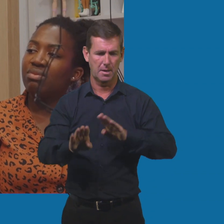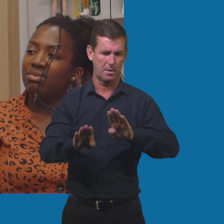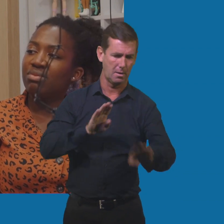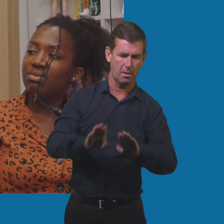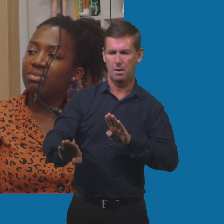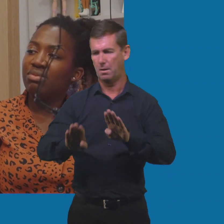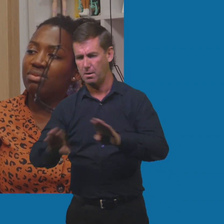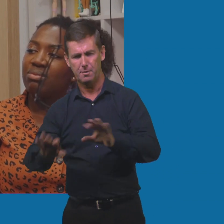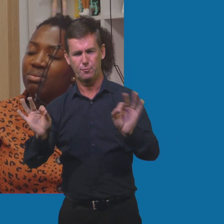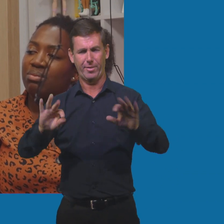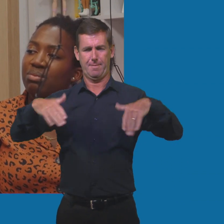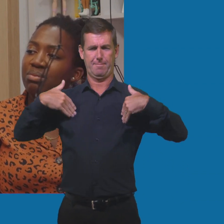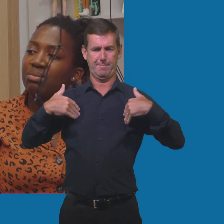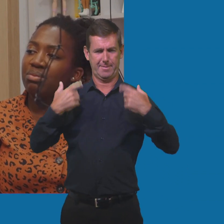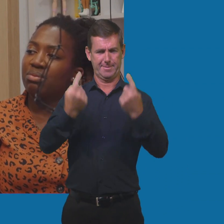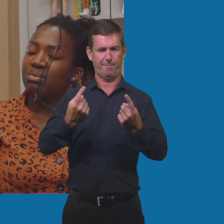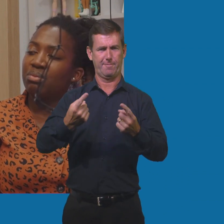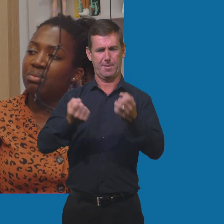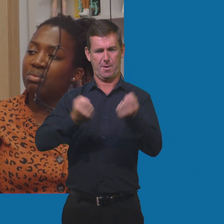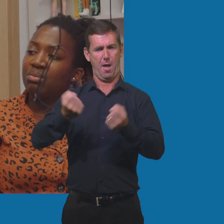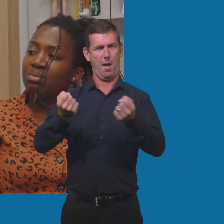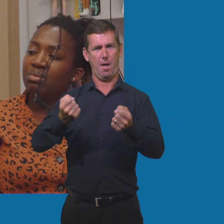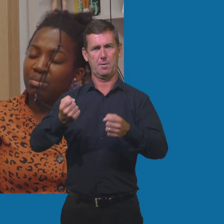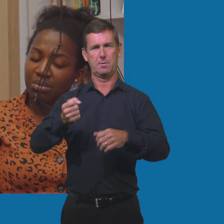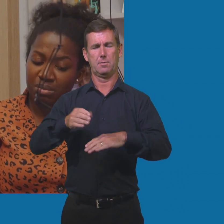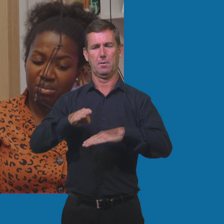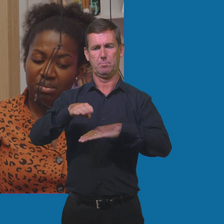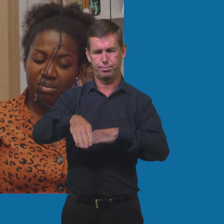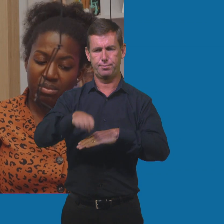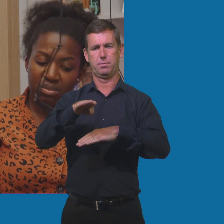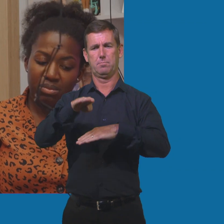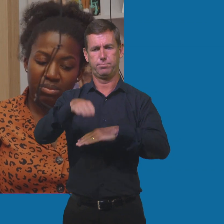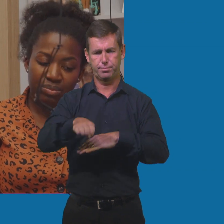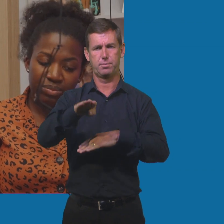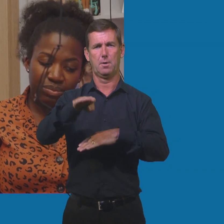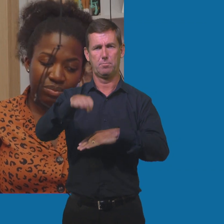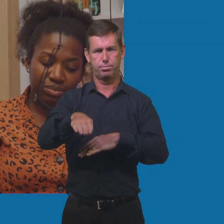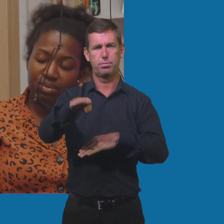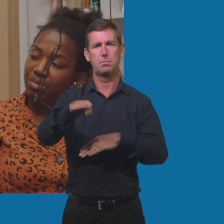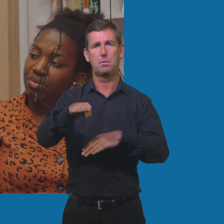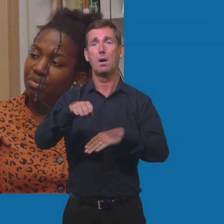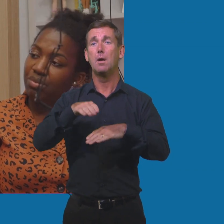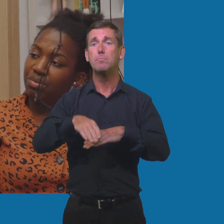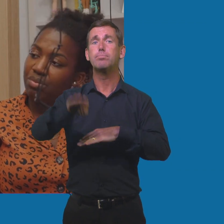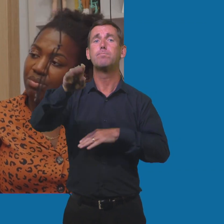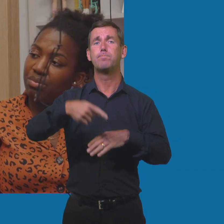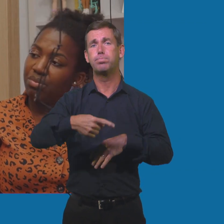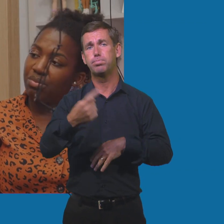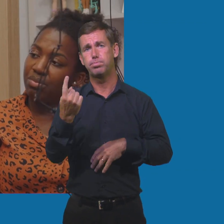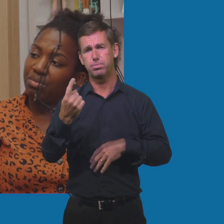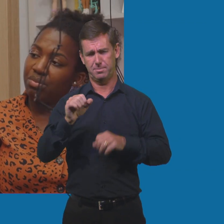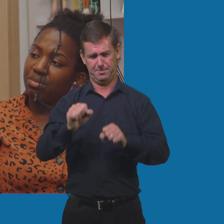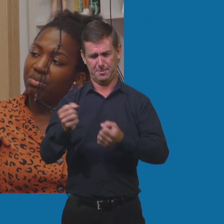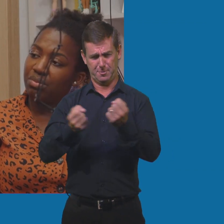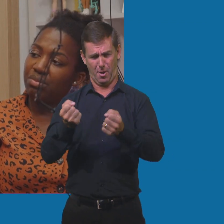and it gets a bit tiring. So it will sort of stop and start and keep moving with the flow of traffic, and then once everything gets up to speed, your car will do